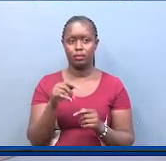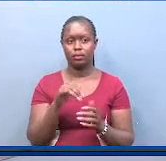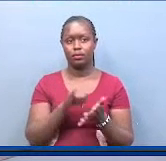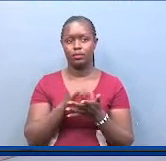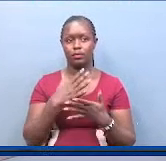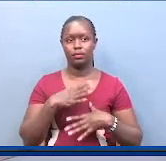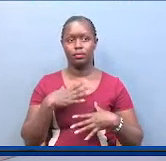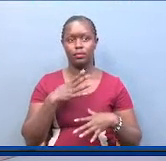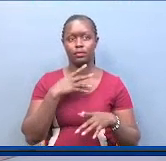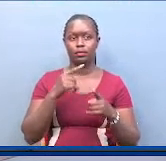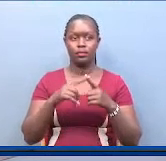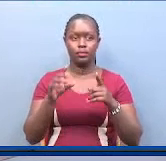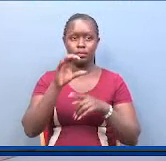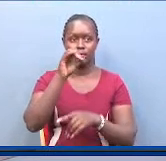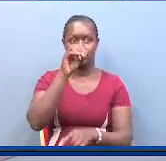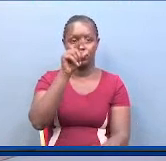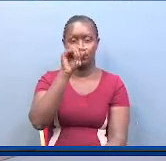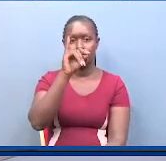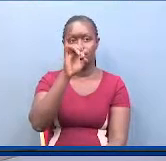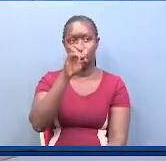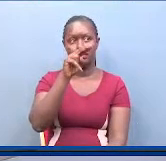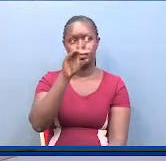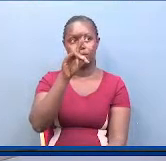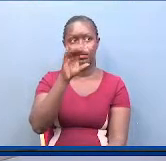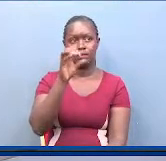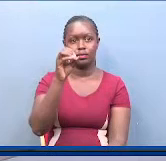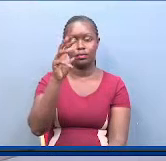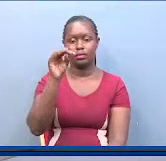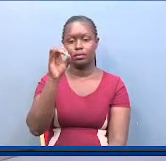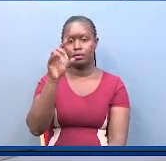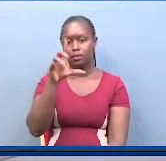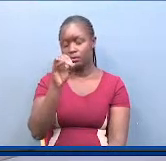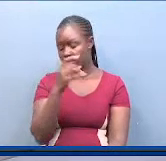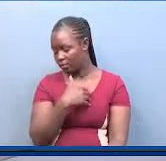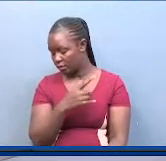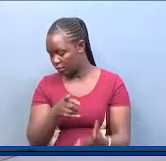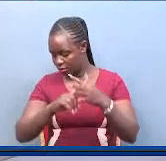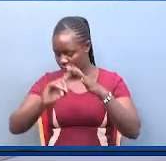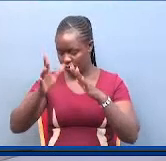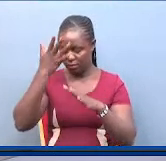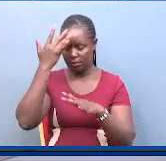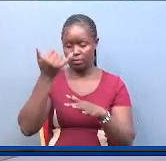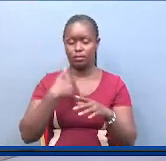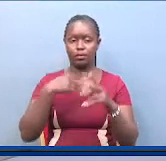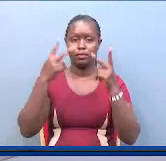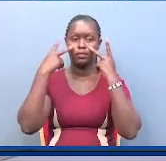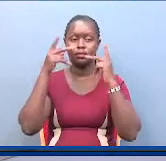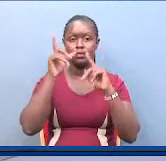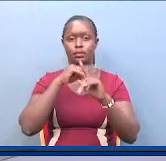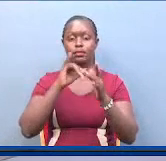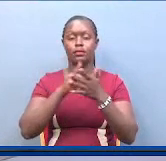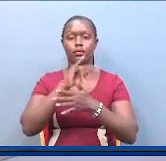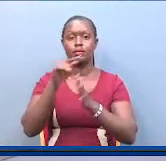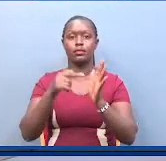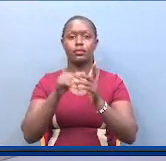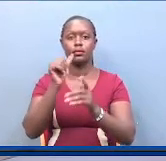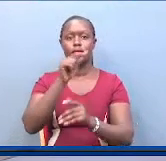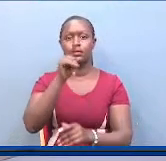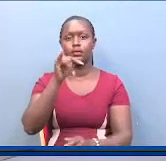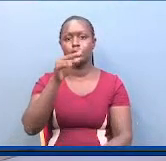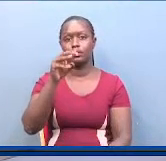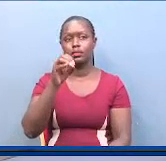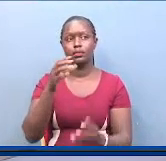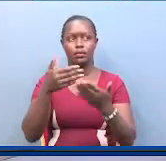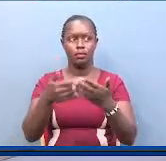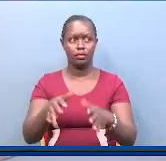people like Otienda Amolo, I don't know whether they are in the country, even Orengo, I think they have disappeared because they have seen that this Azimio is going to